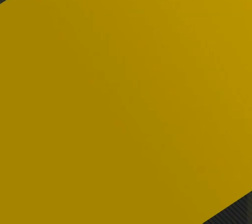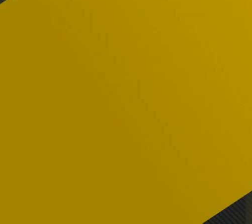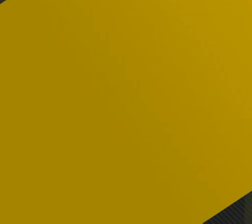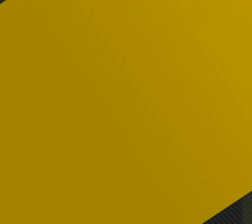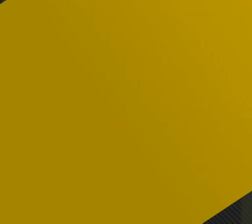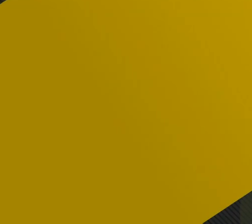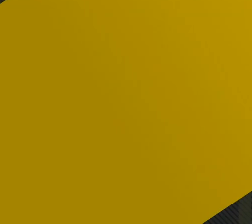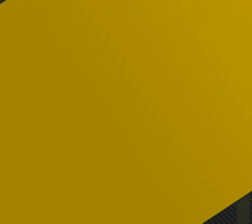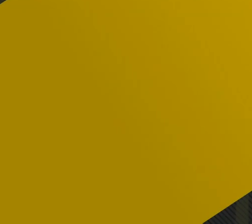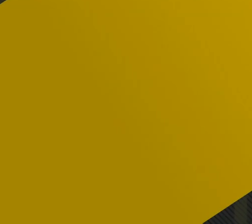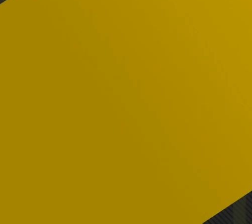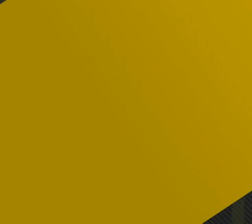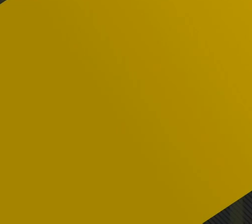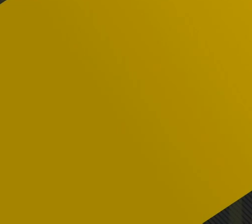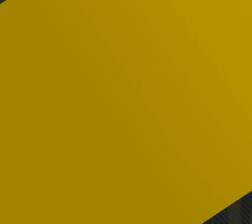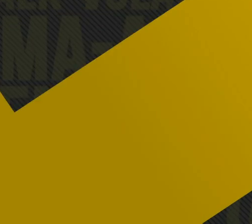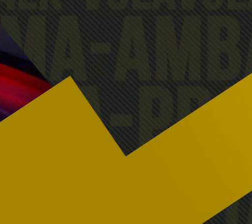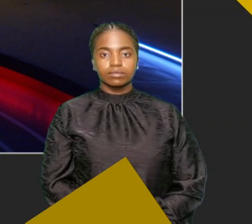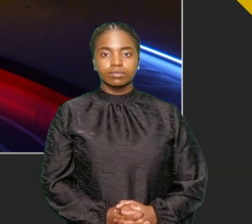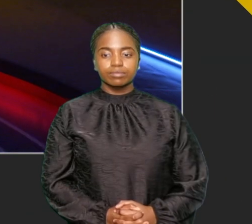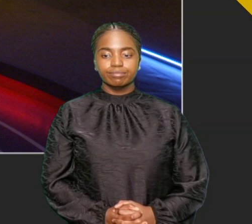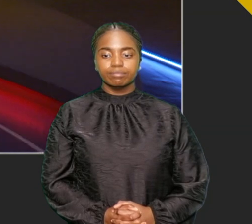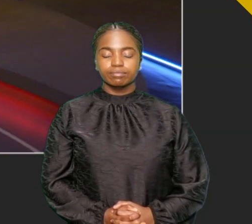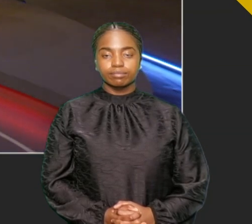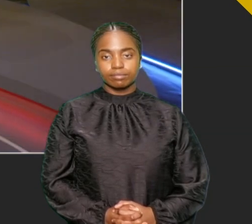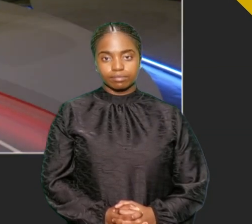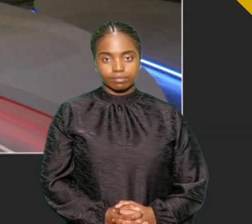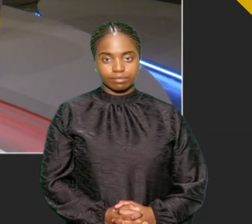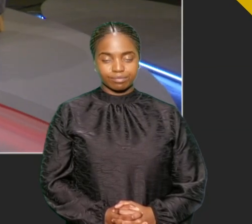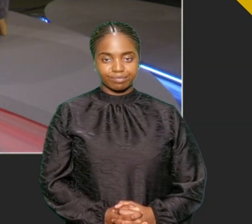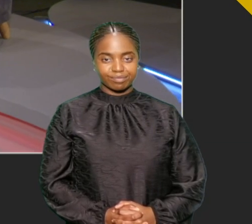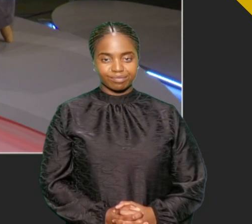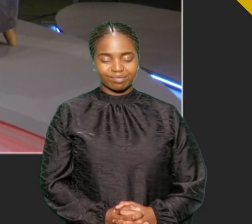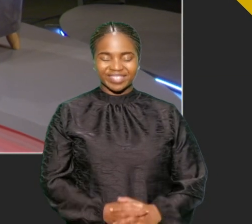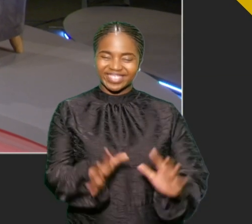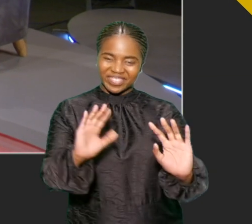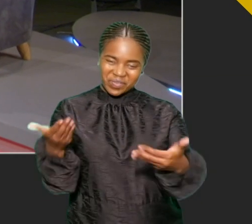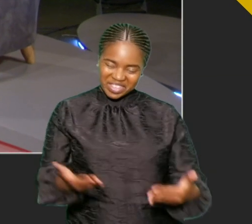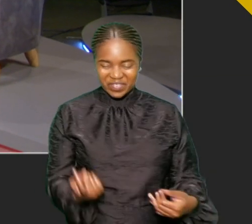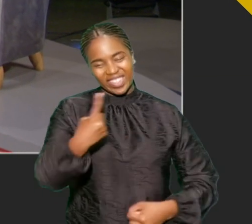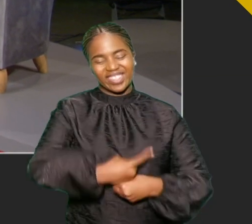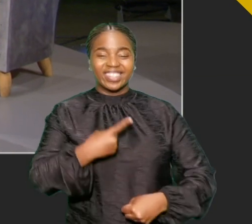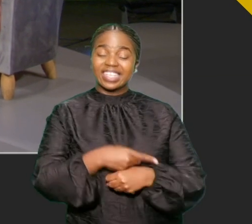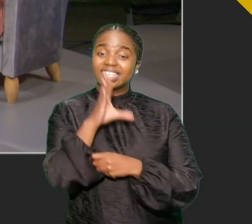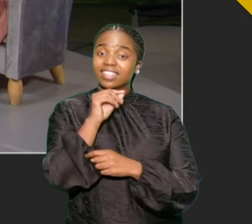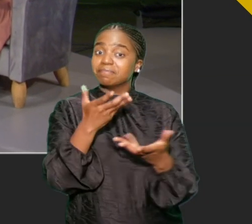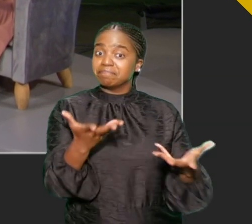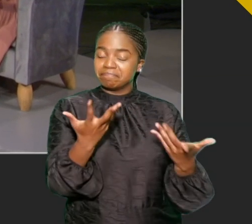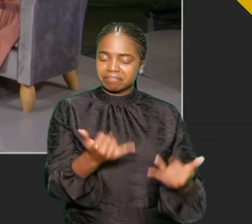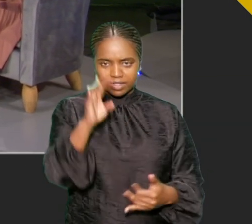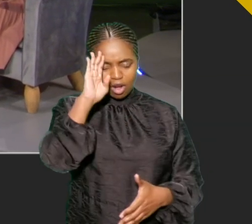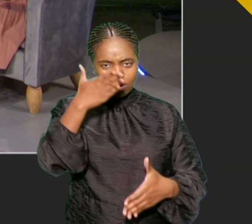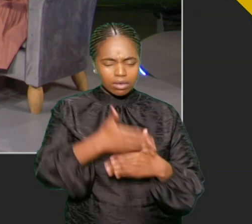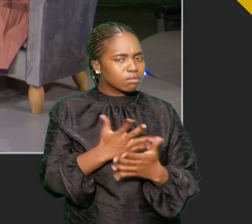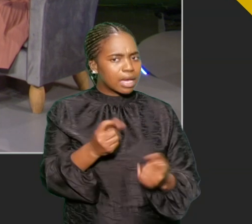Bo Welcome back to Daily Thetha, speaking about the